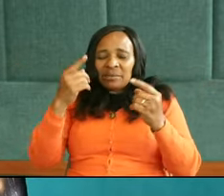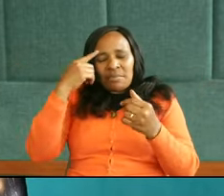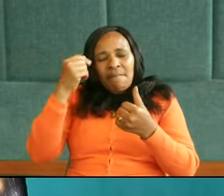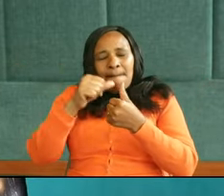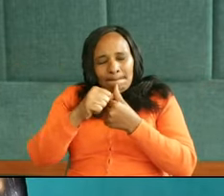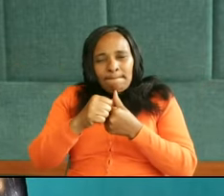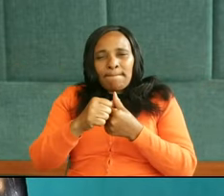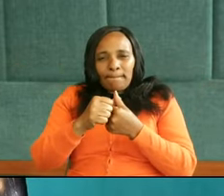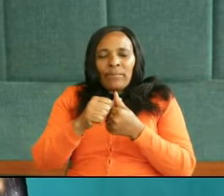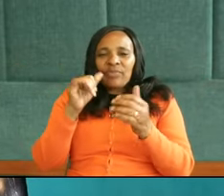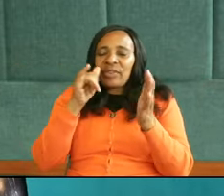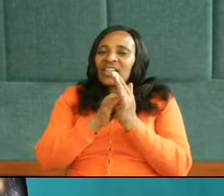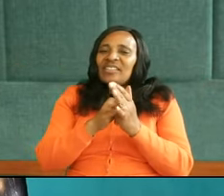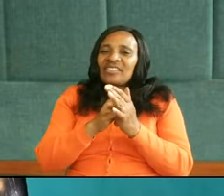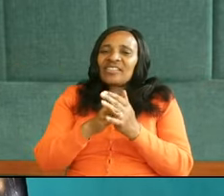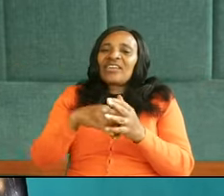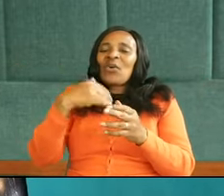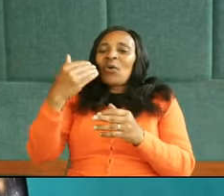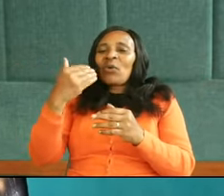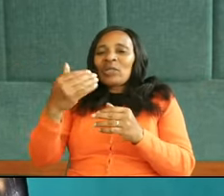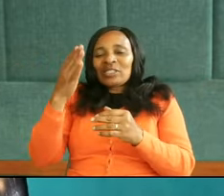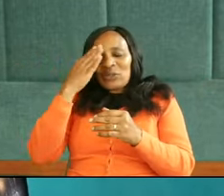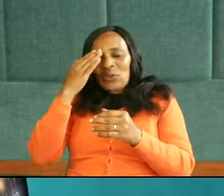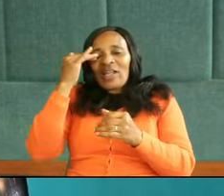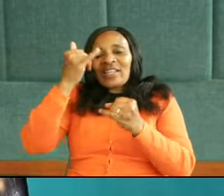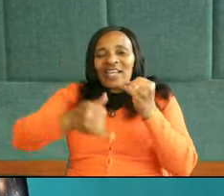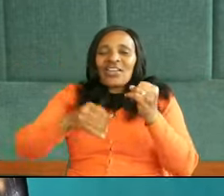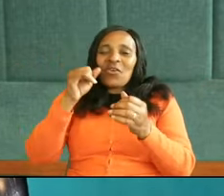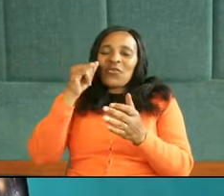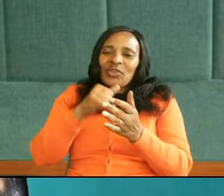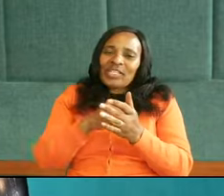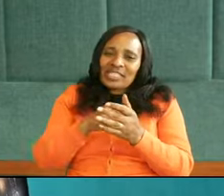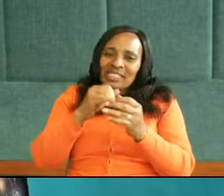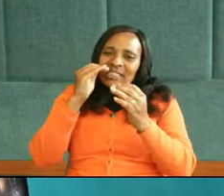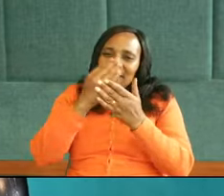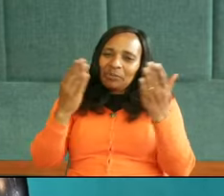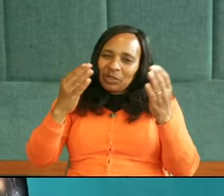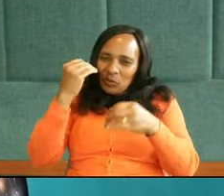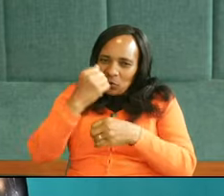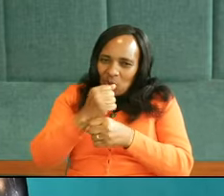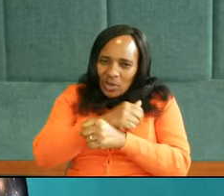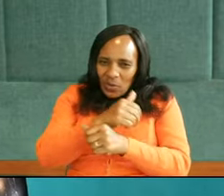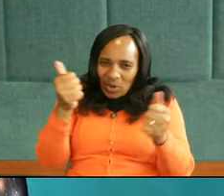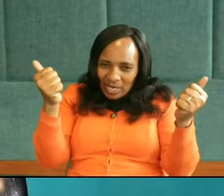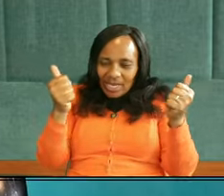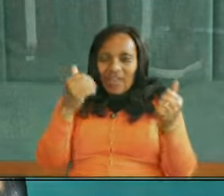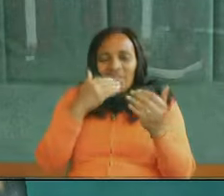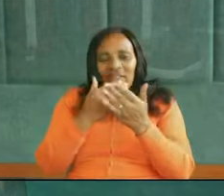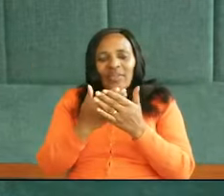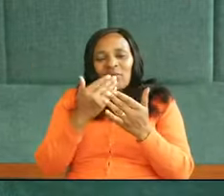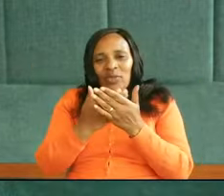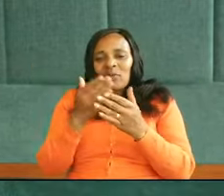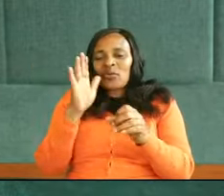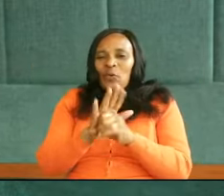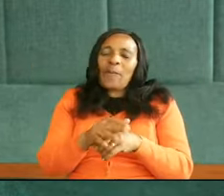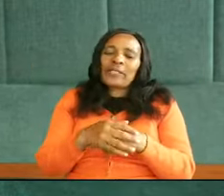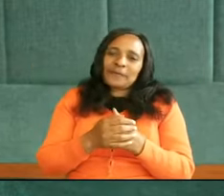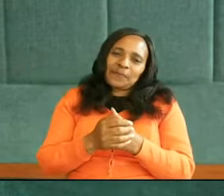remember this, I can always know that at the end of it, something will work out. Amen. Yeah. Thanks for that, Shema.